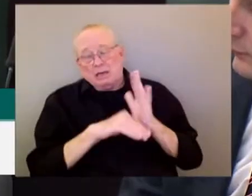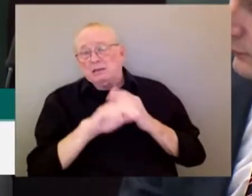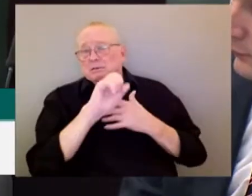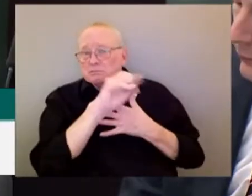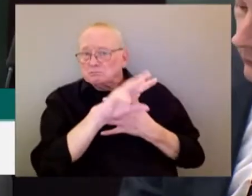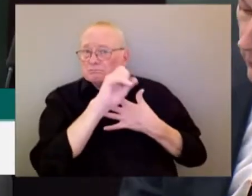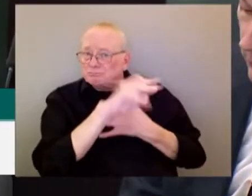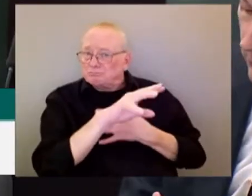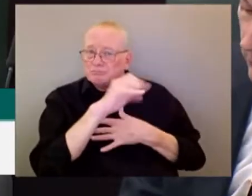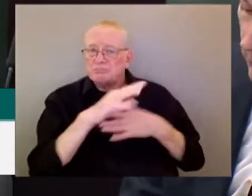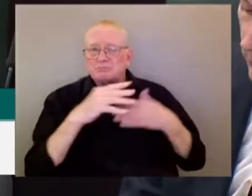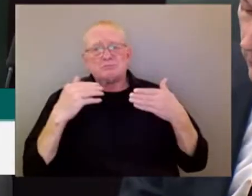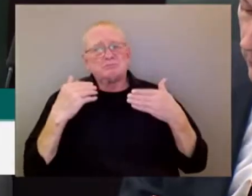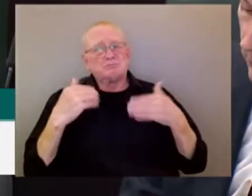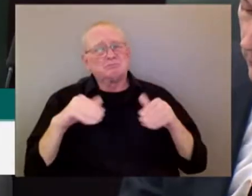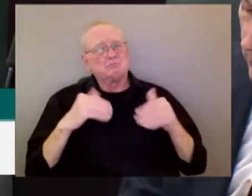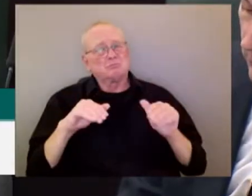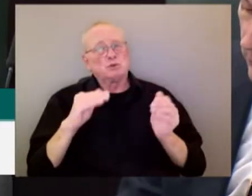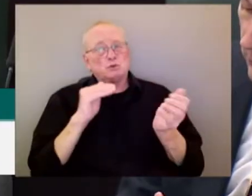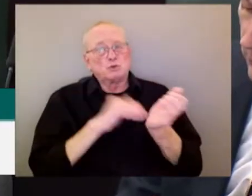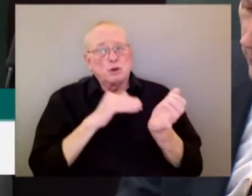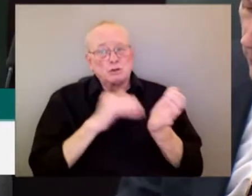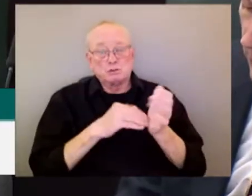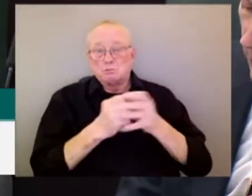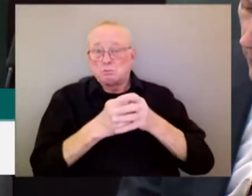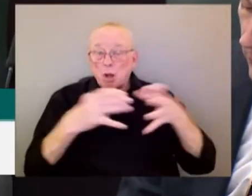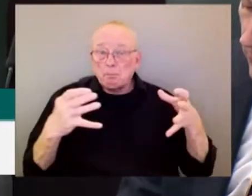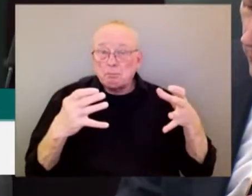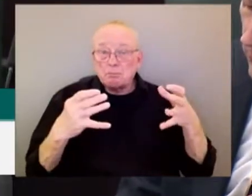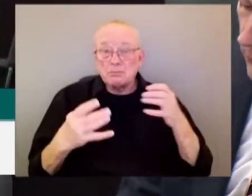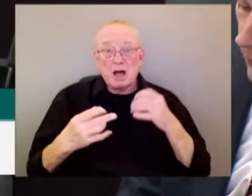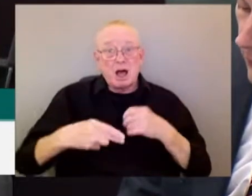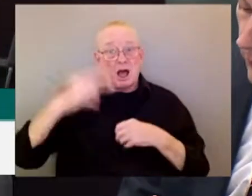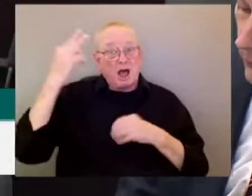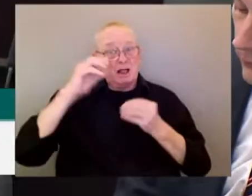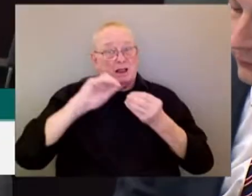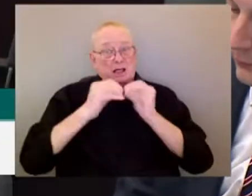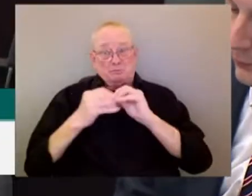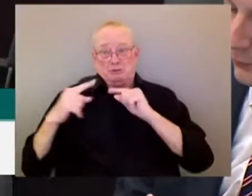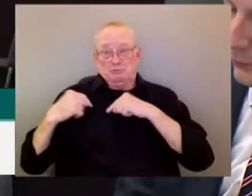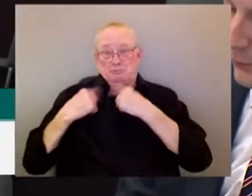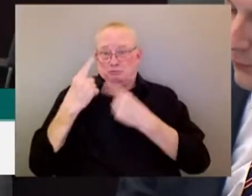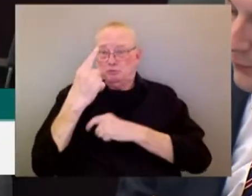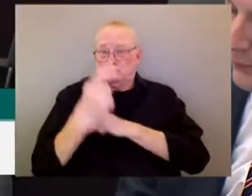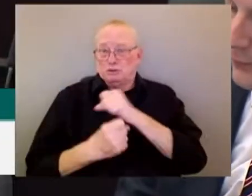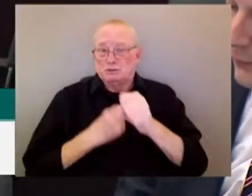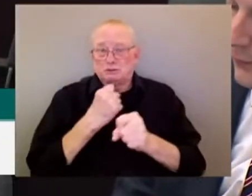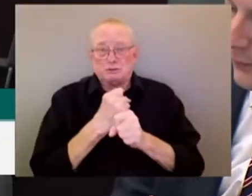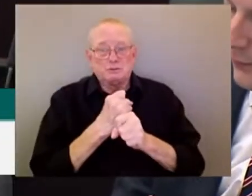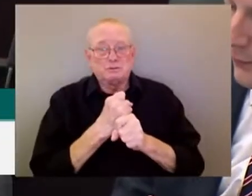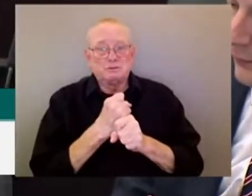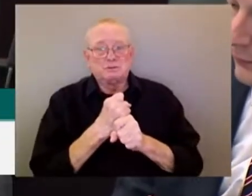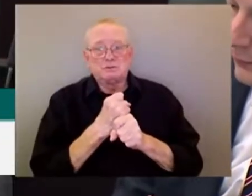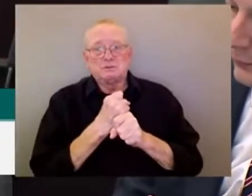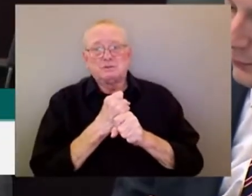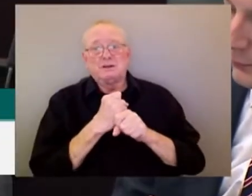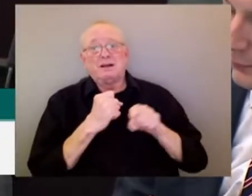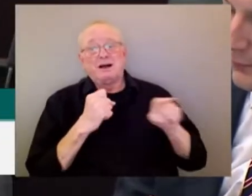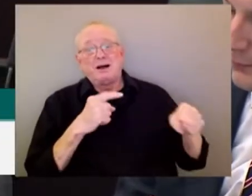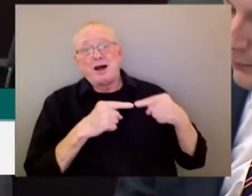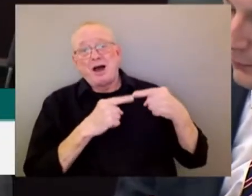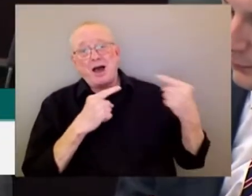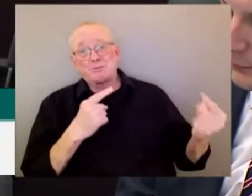physician movement to Alberta in the last year alone, Mr. Speaker. When the members opposite were in government, there was